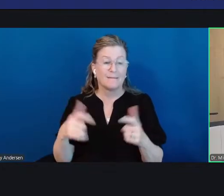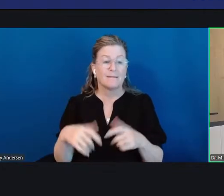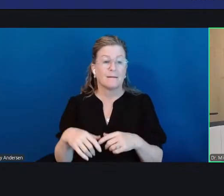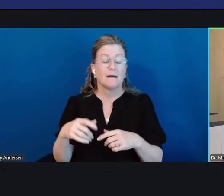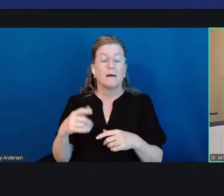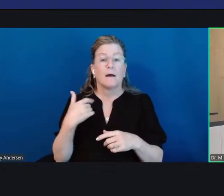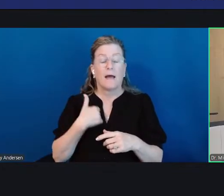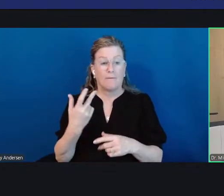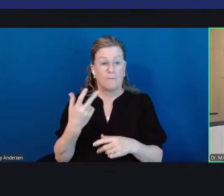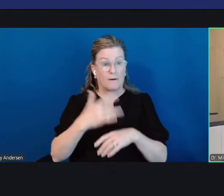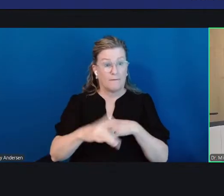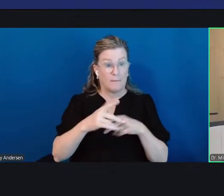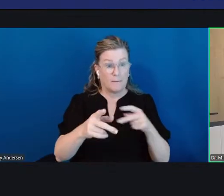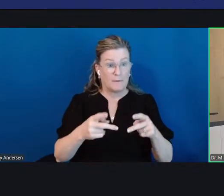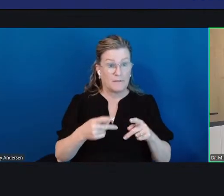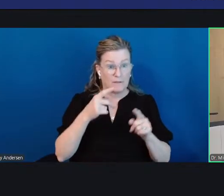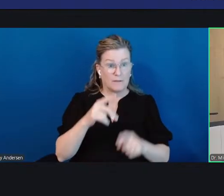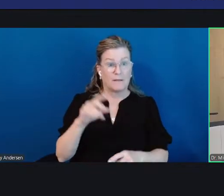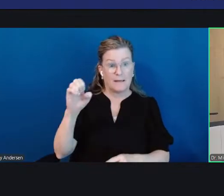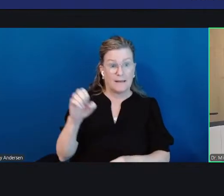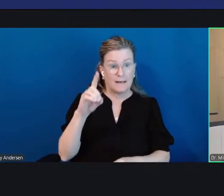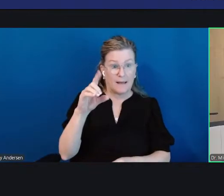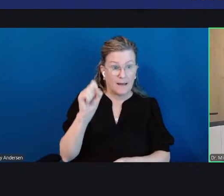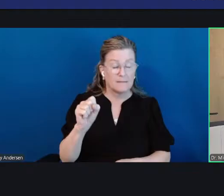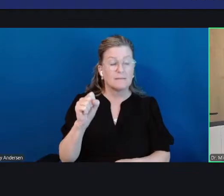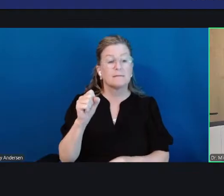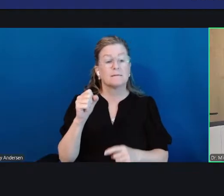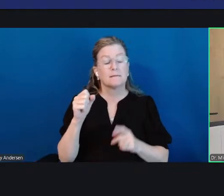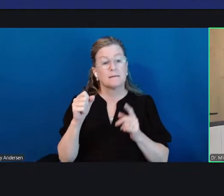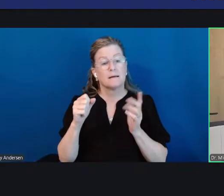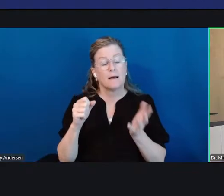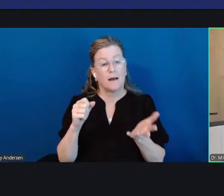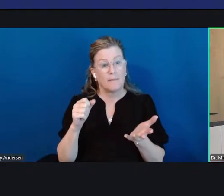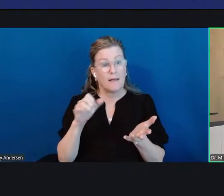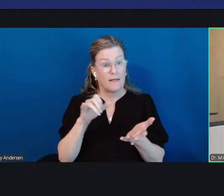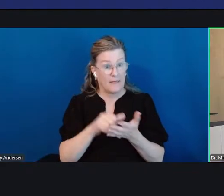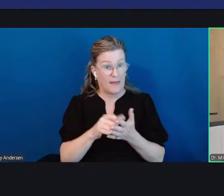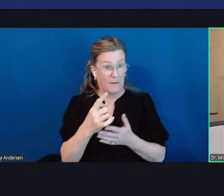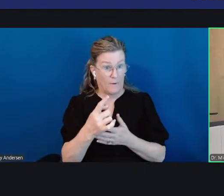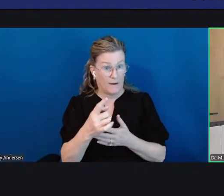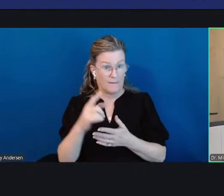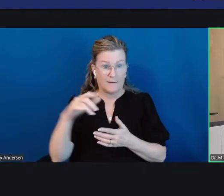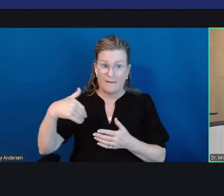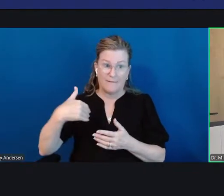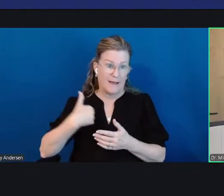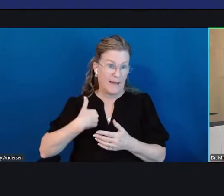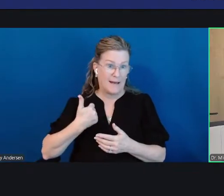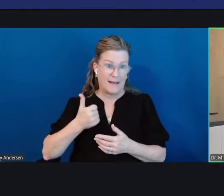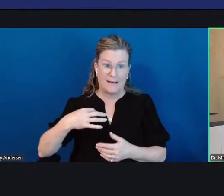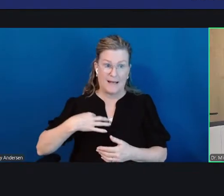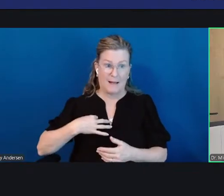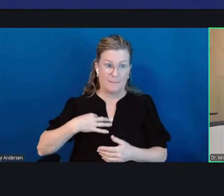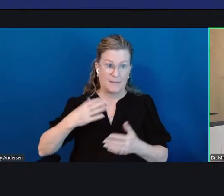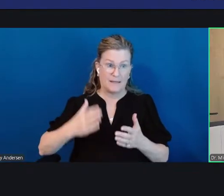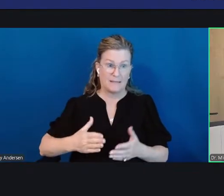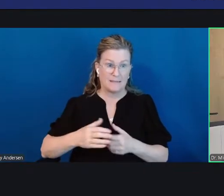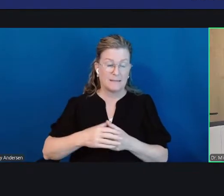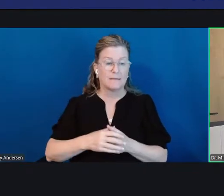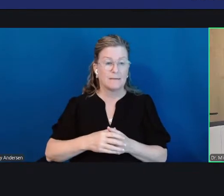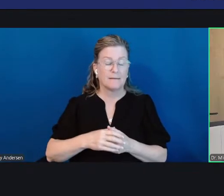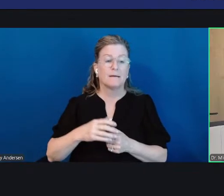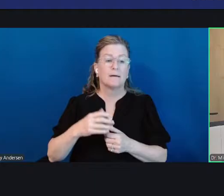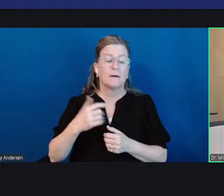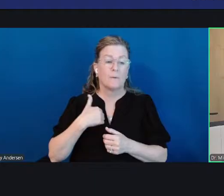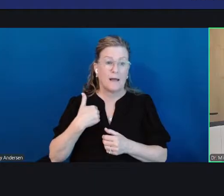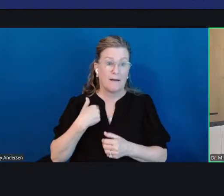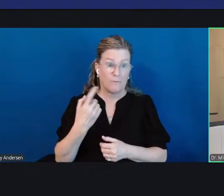open position at the Elizabeth DeLong School. That one, we haven't had any applicants. We have